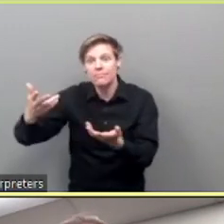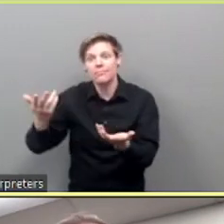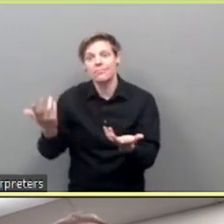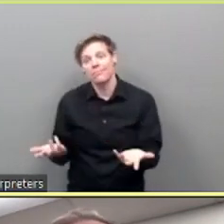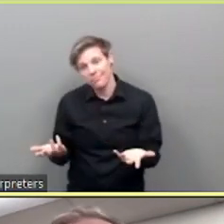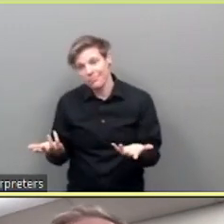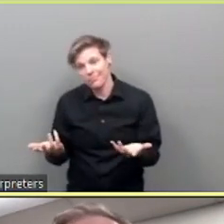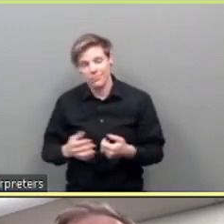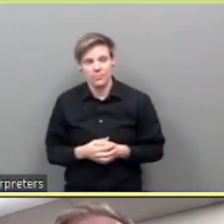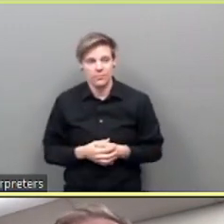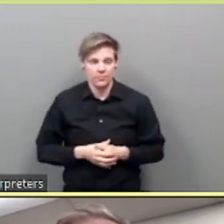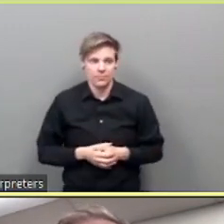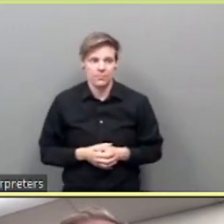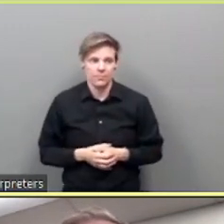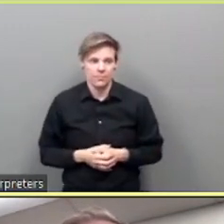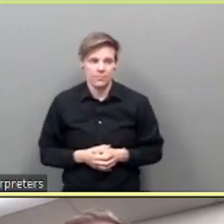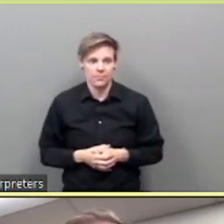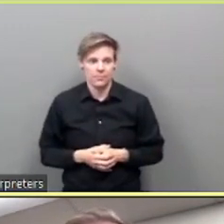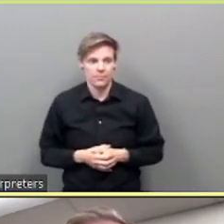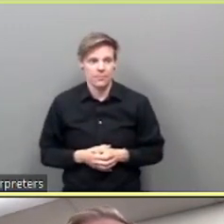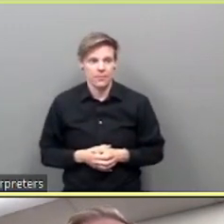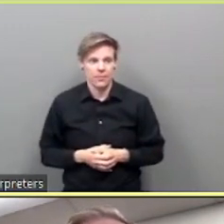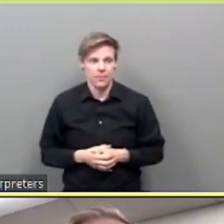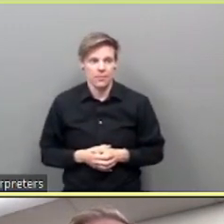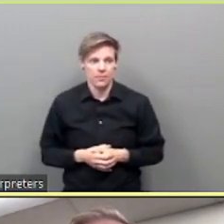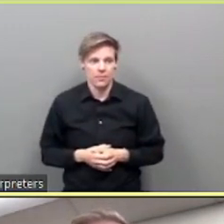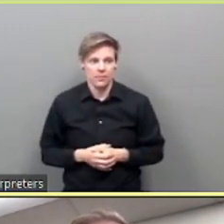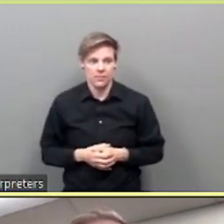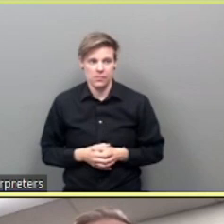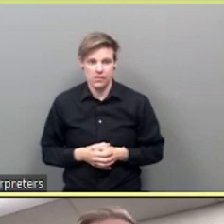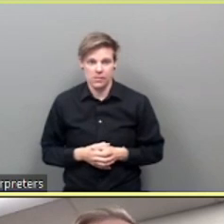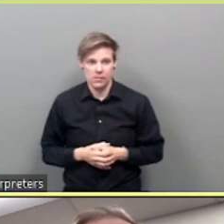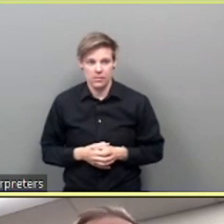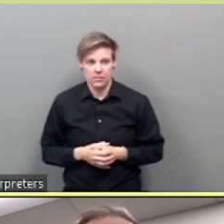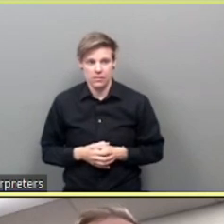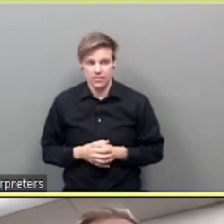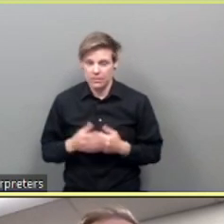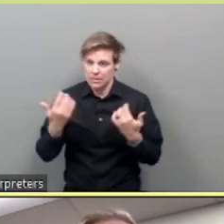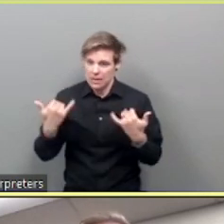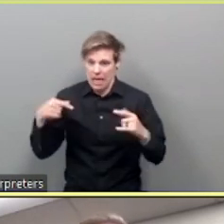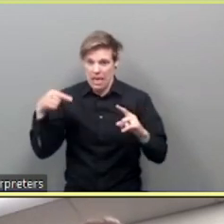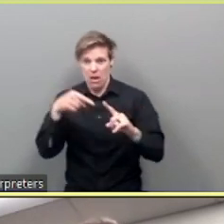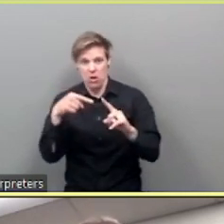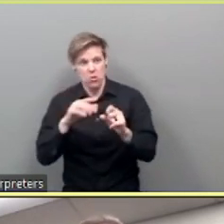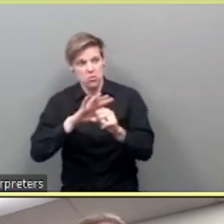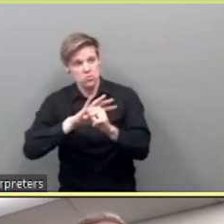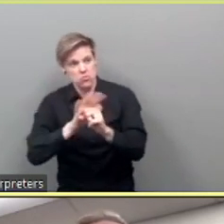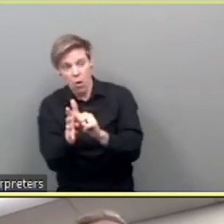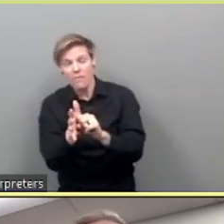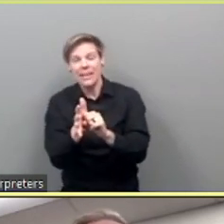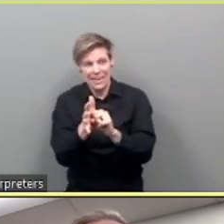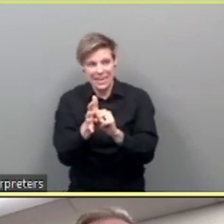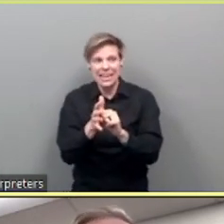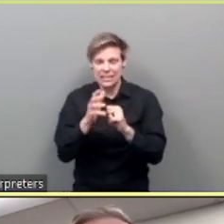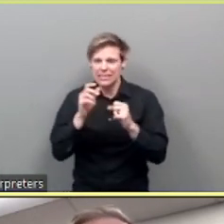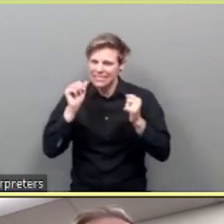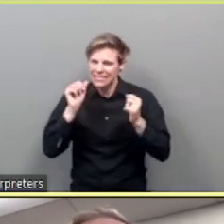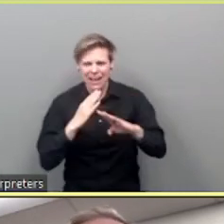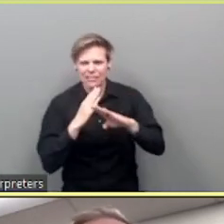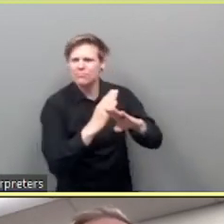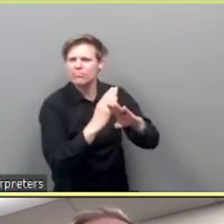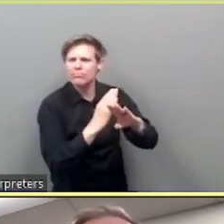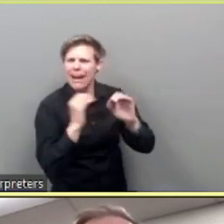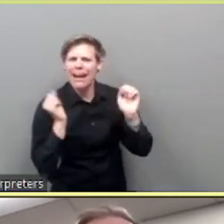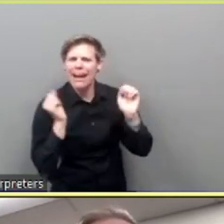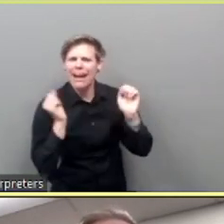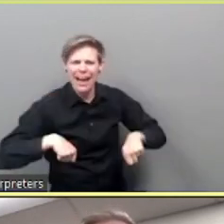in almost every instance for a case of coronavirus that's clearly preventable, you know, the ICUs, basically, we've shown